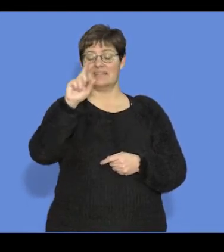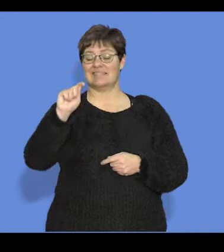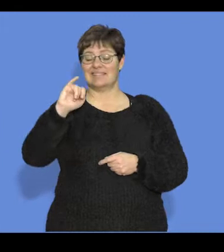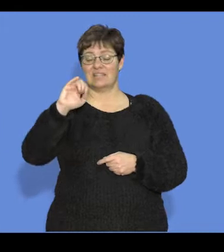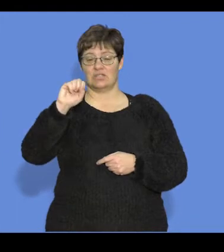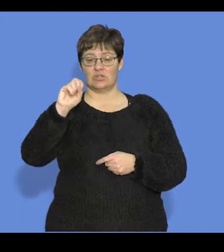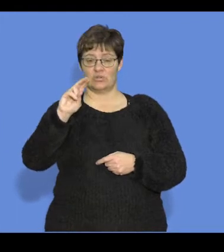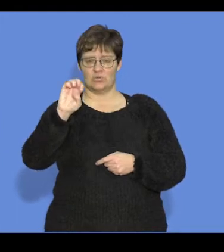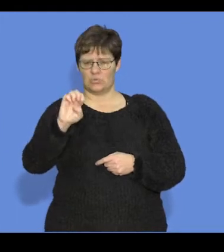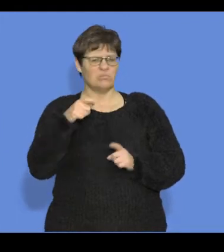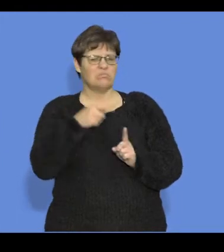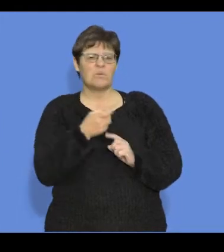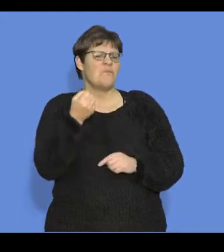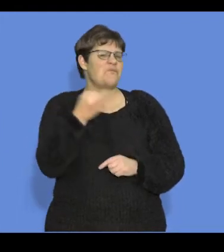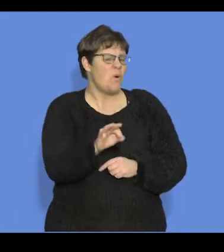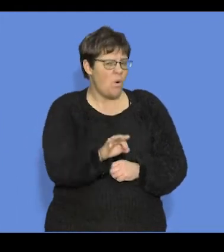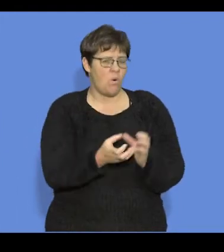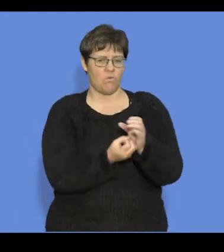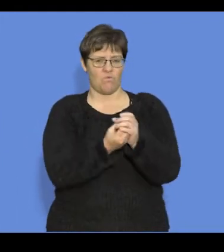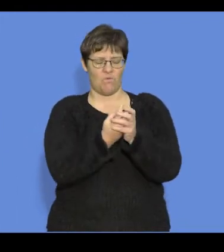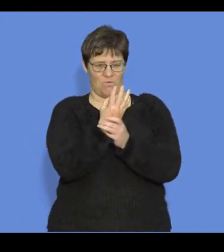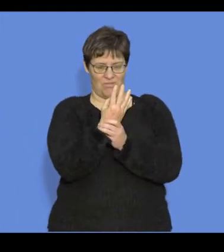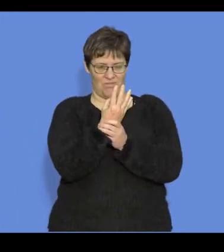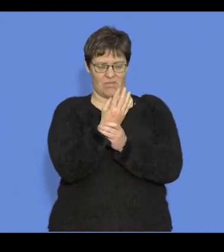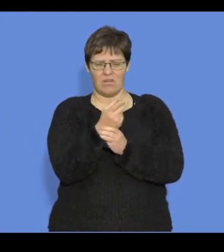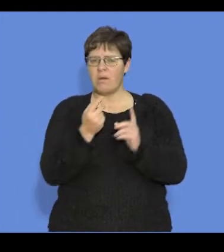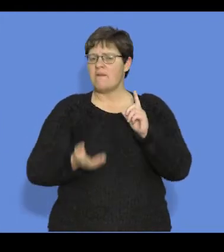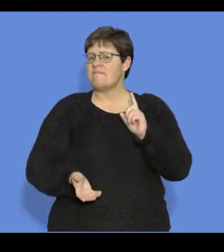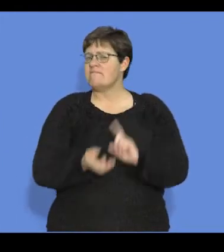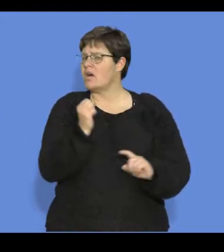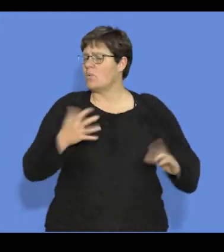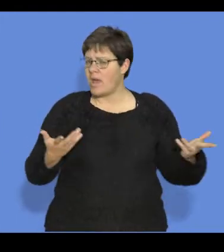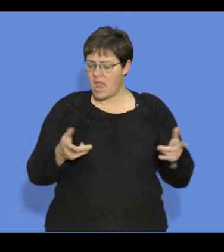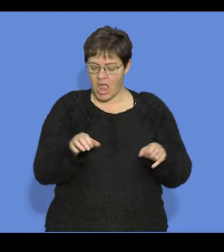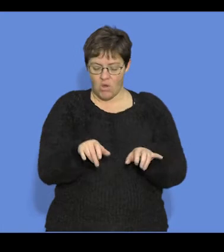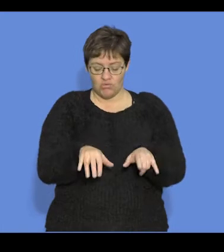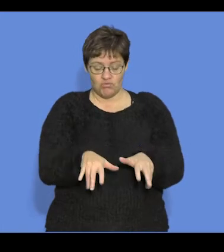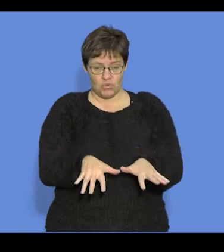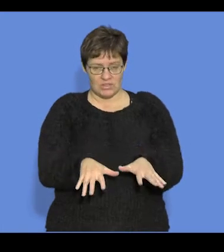growth, and it's found in the tips of roots there,